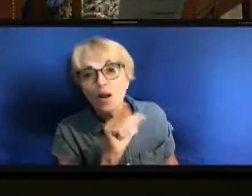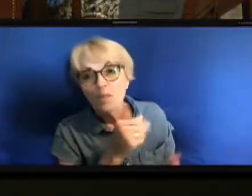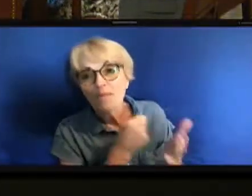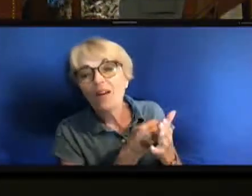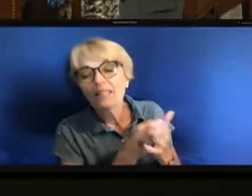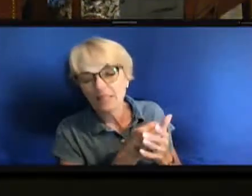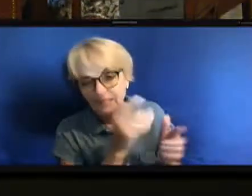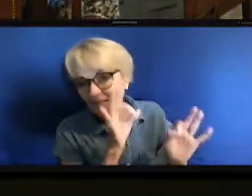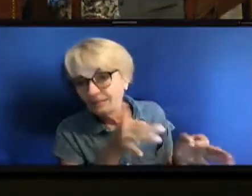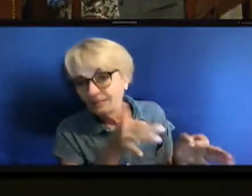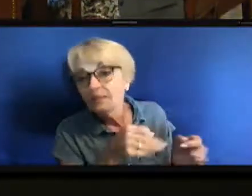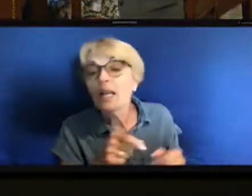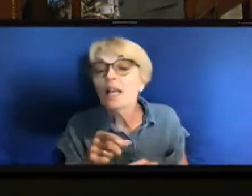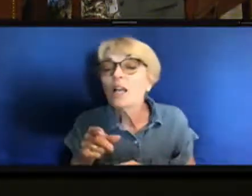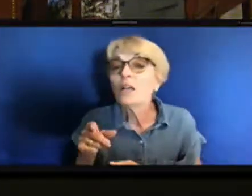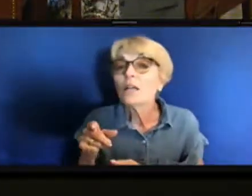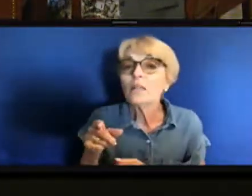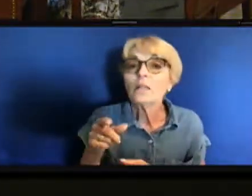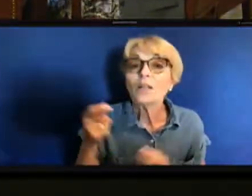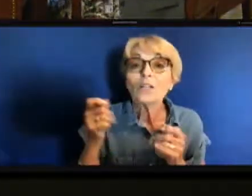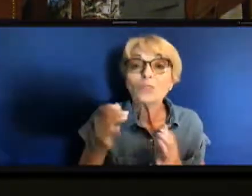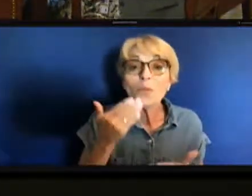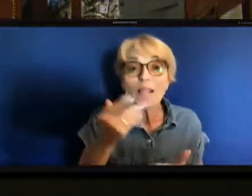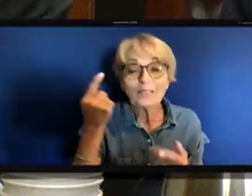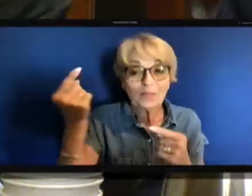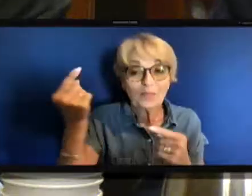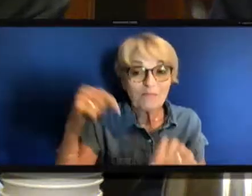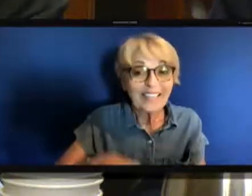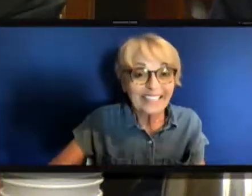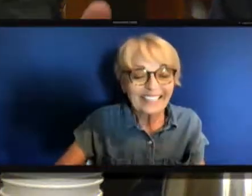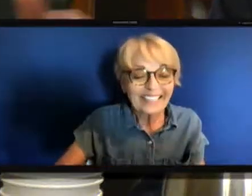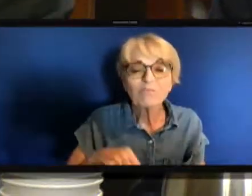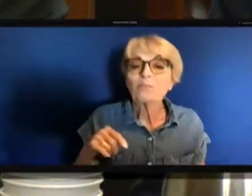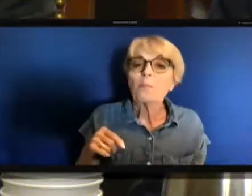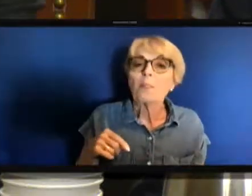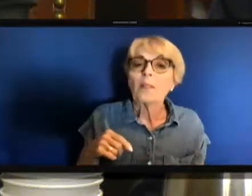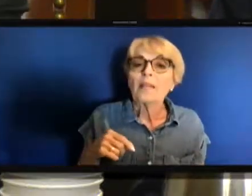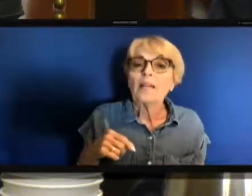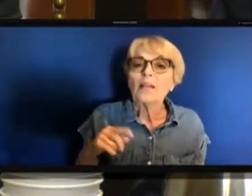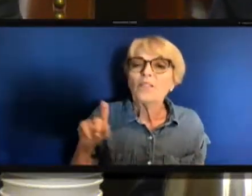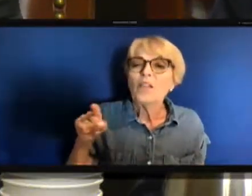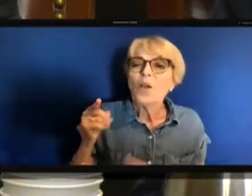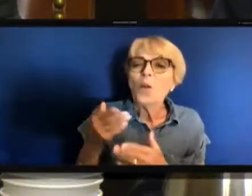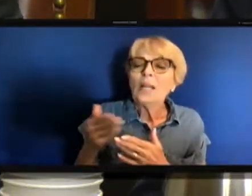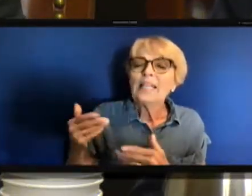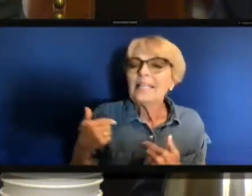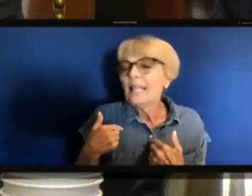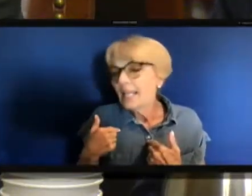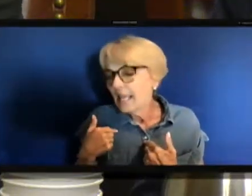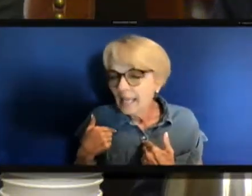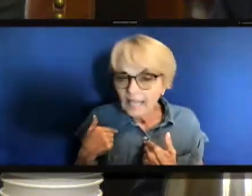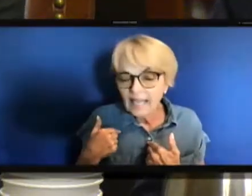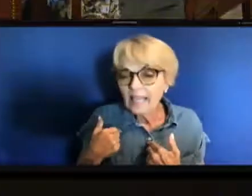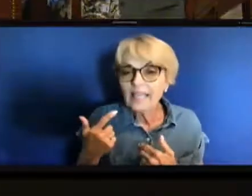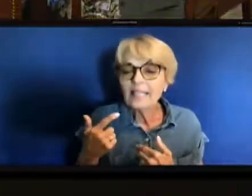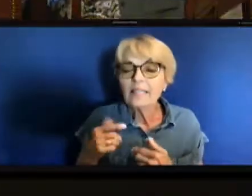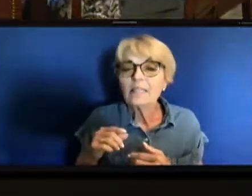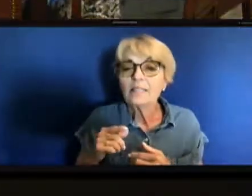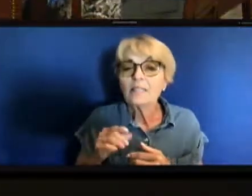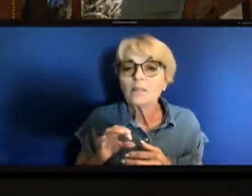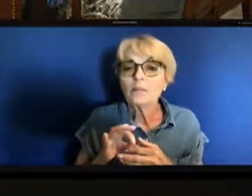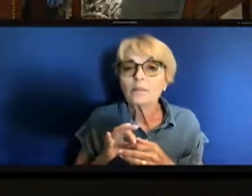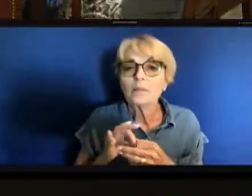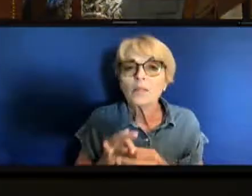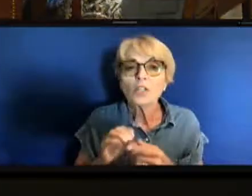so, Controller, thank you for being here. Sure. The only thing I would just flag as in continuation of this conversation is just because